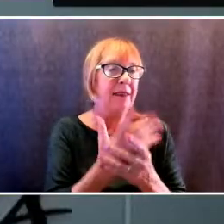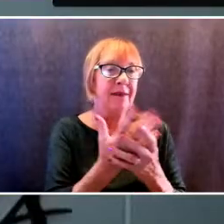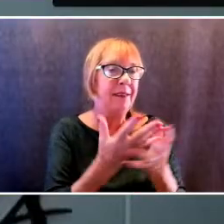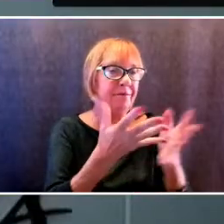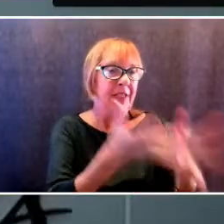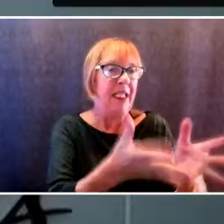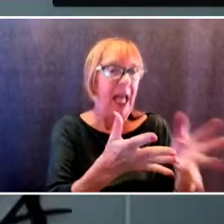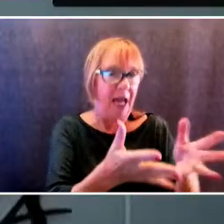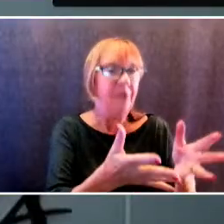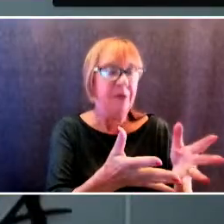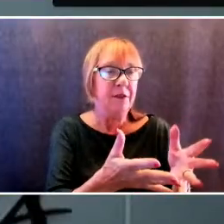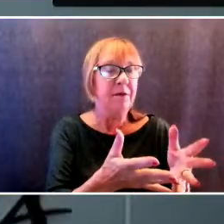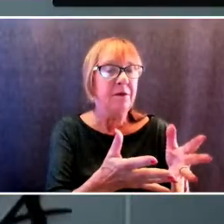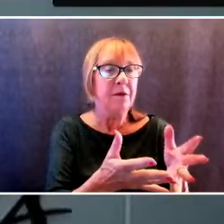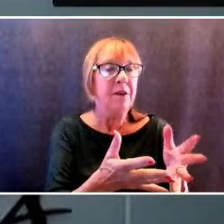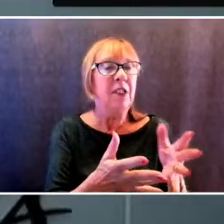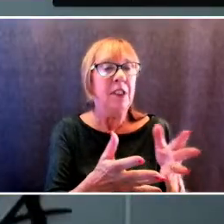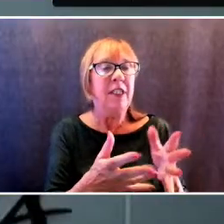Thank you both.